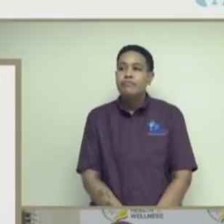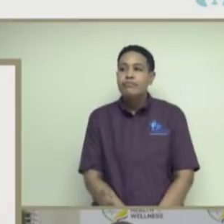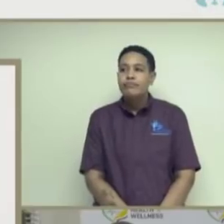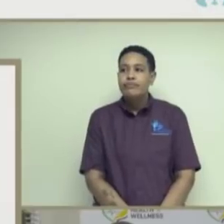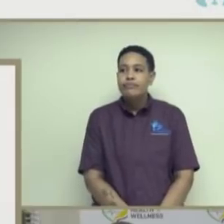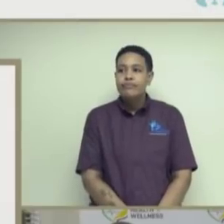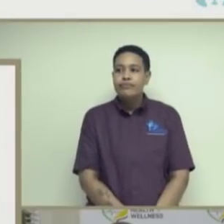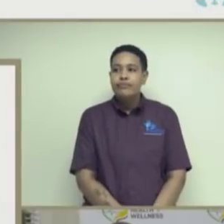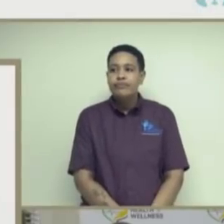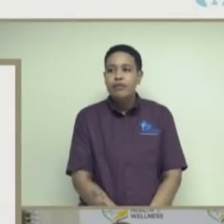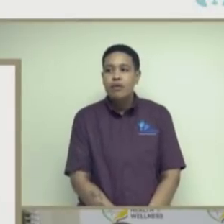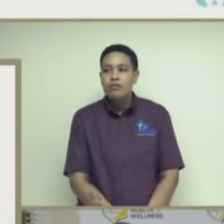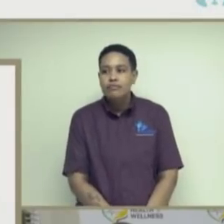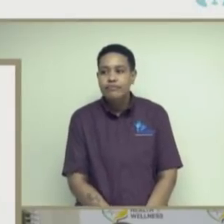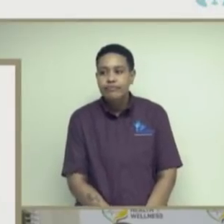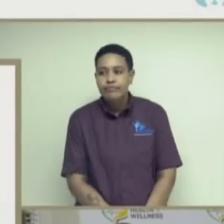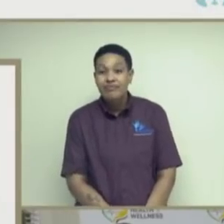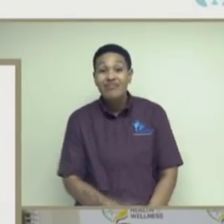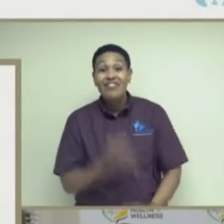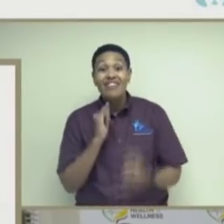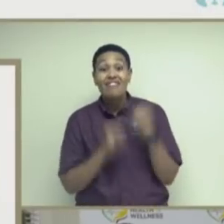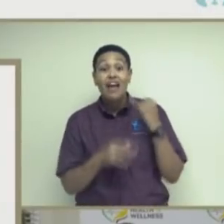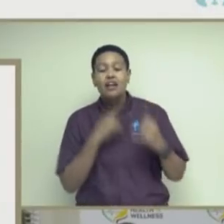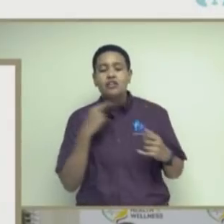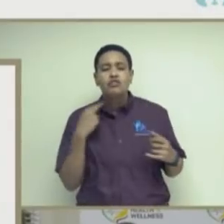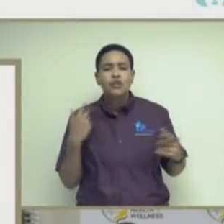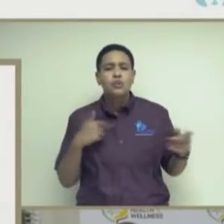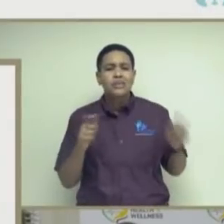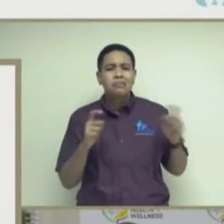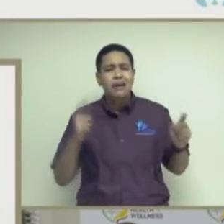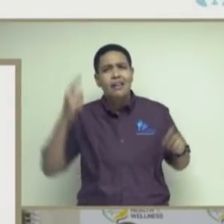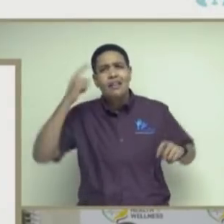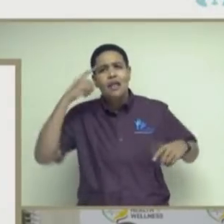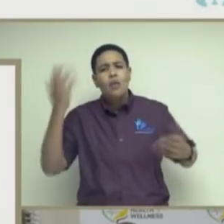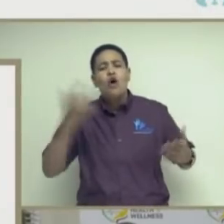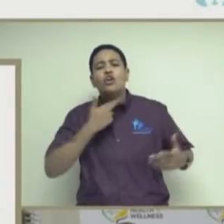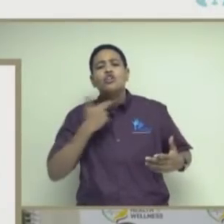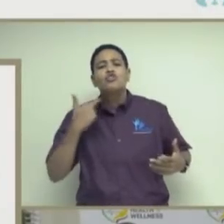The final set of risks that we are managing is, of course, the